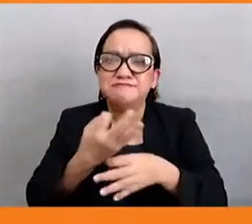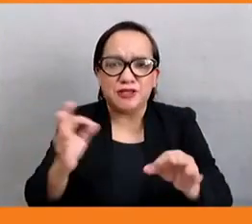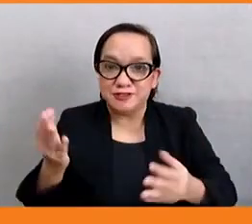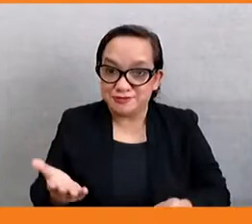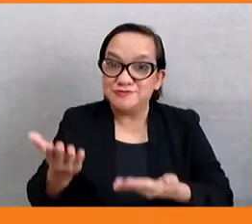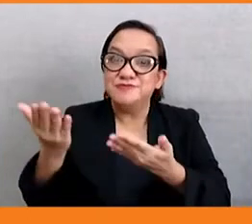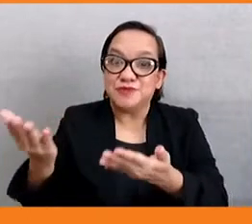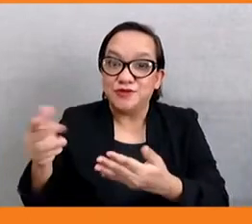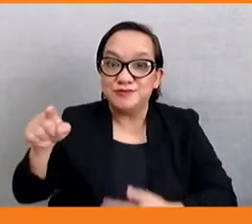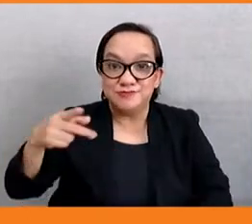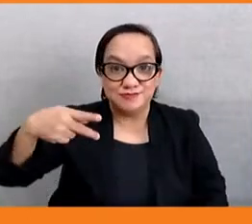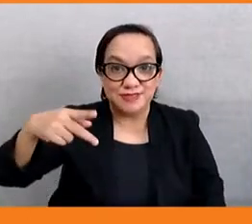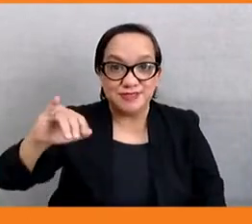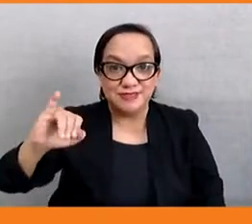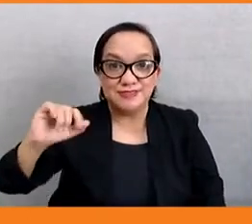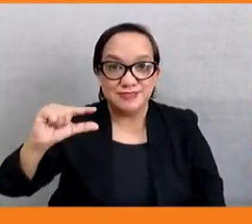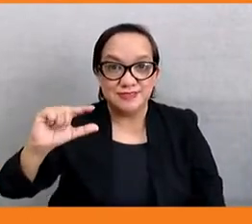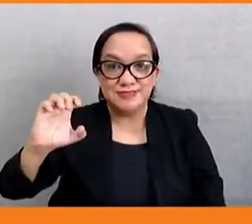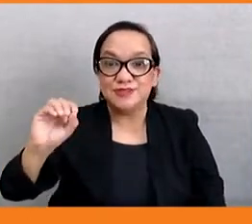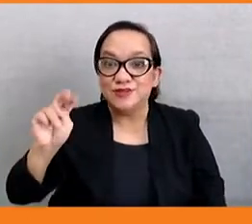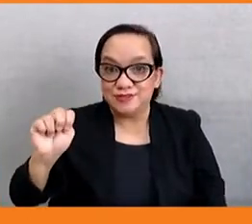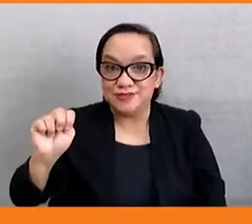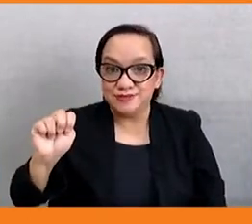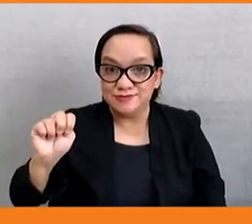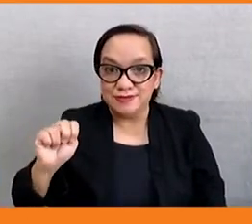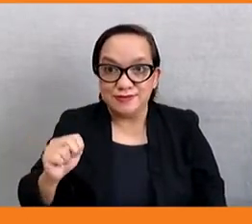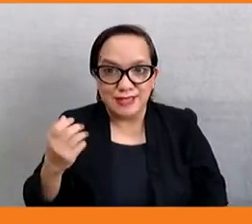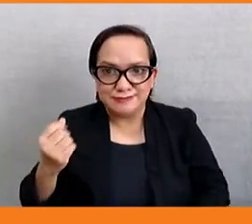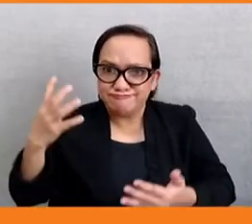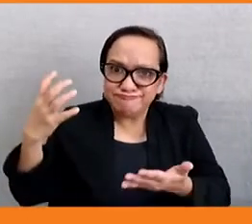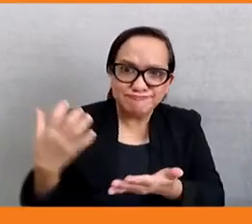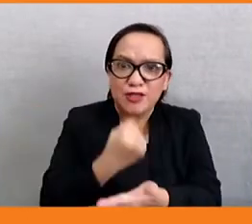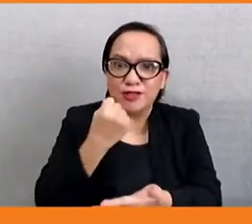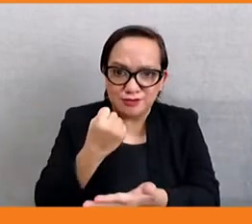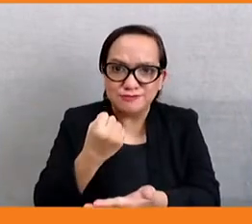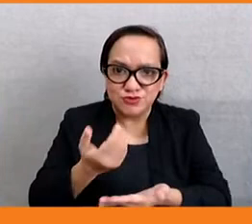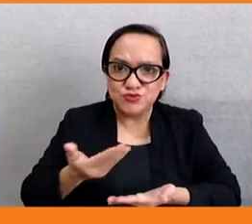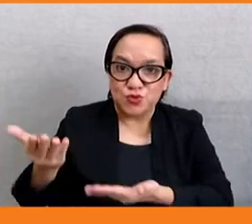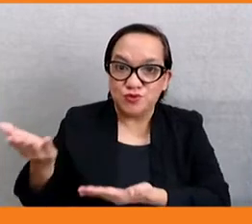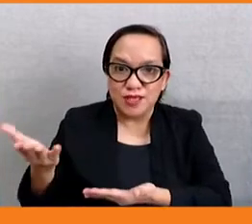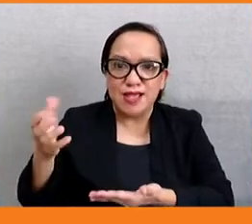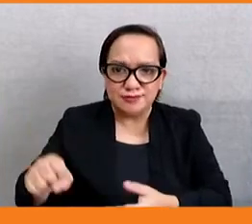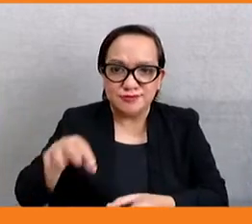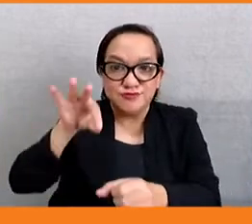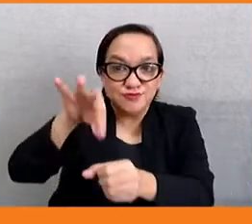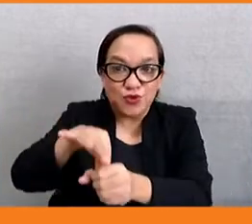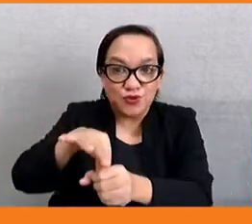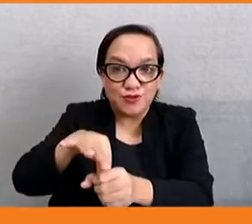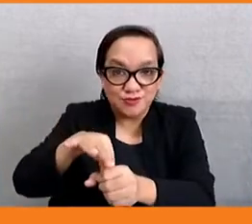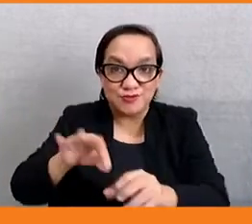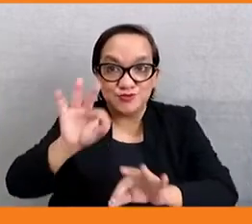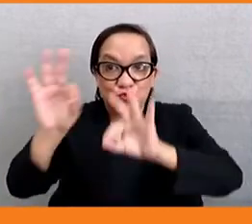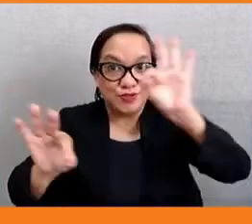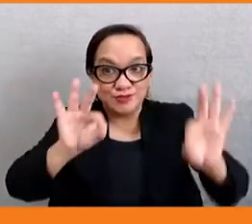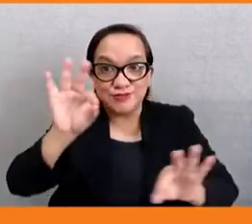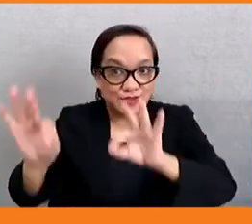votes will stand a better chance to be answered by the speakers. I would like to note that this 1 hour event is one of the many ways you